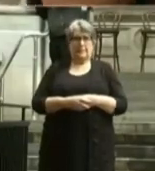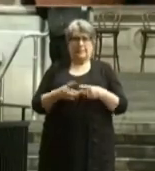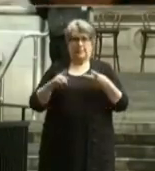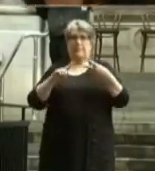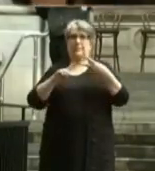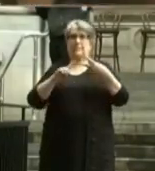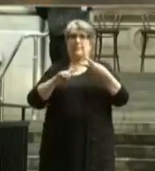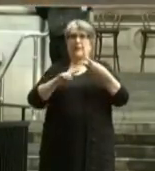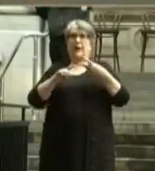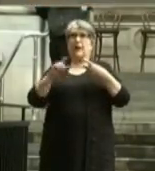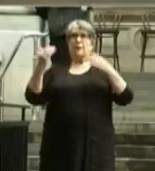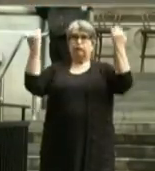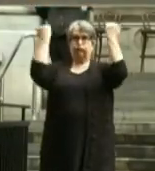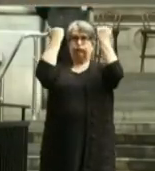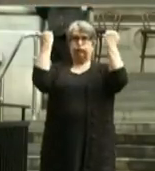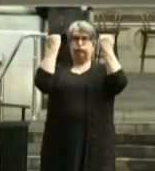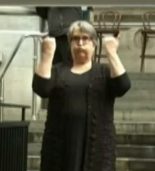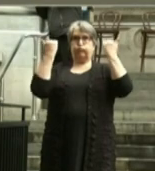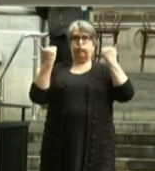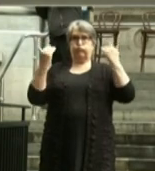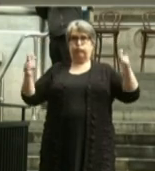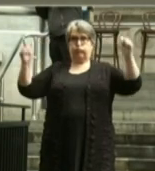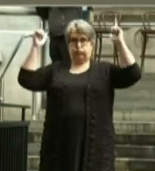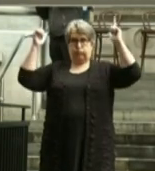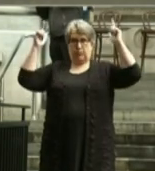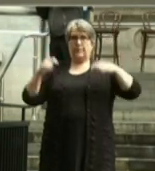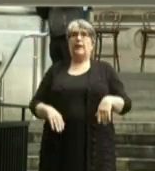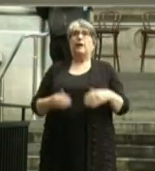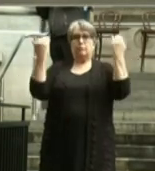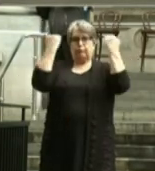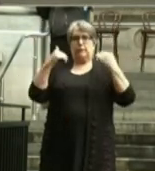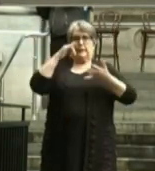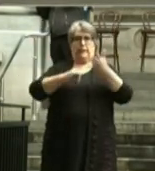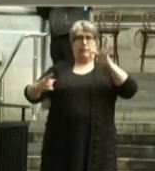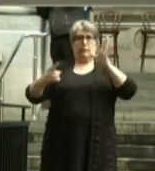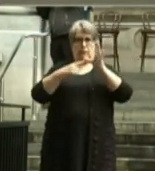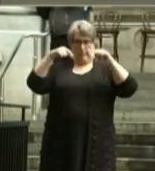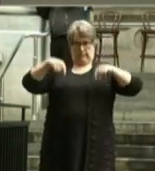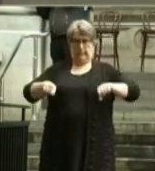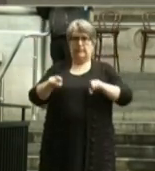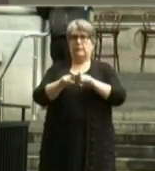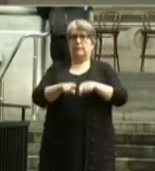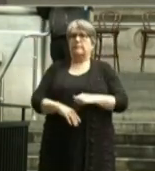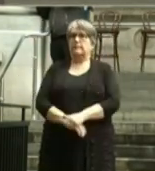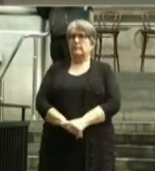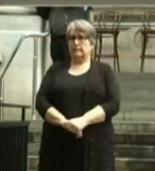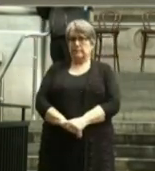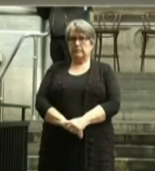The Honourable Chief Justice Chris Koukas, Chief Justice of South Australia.